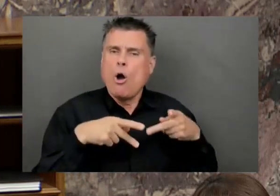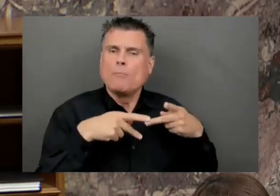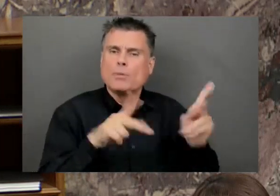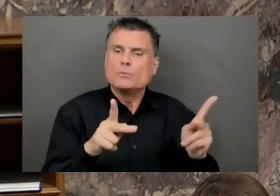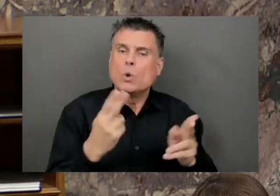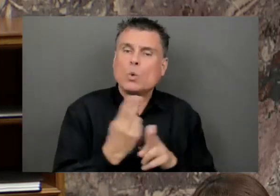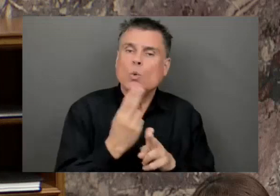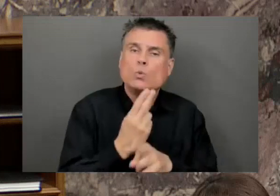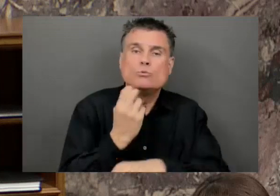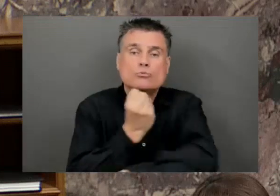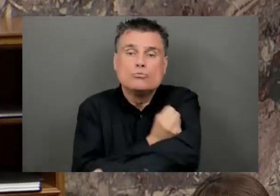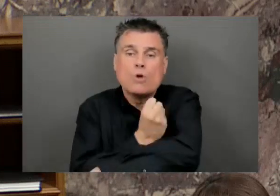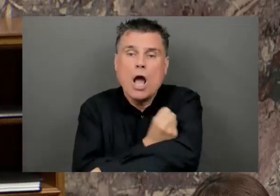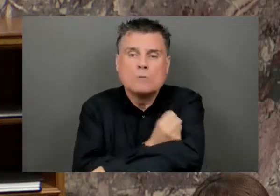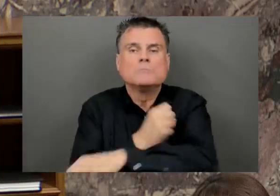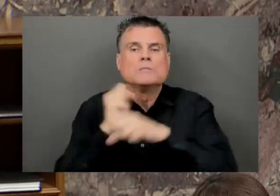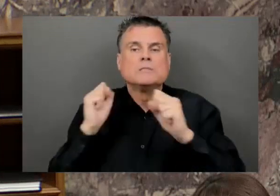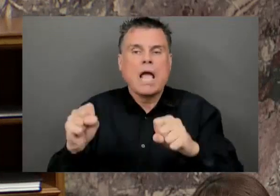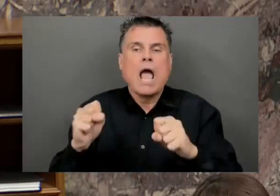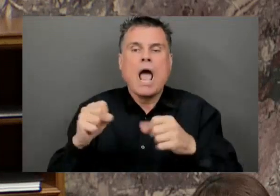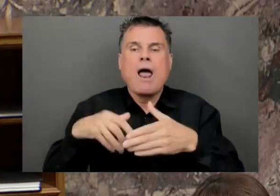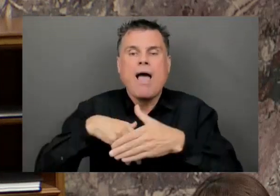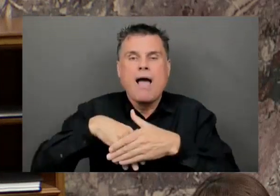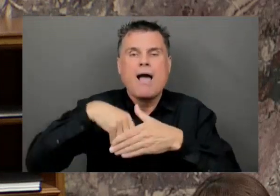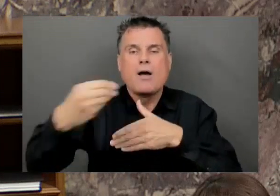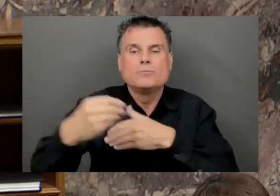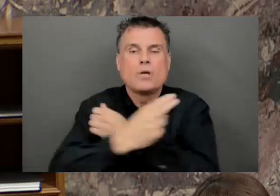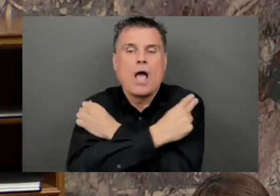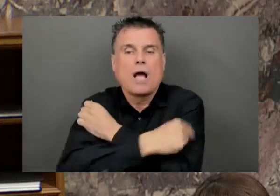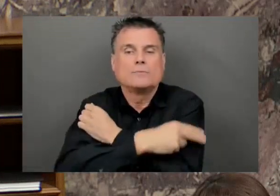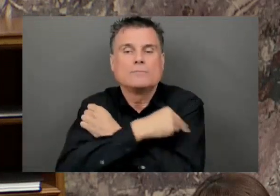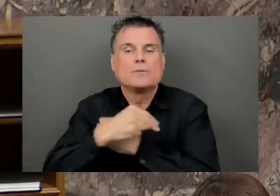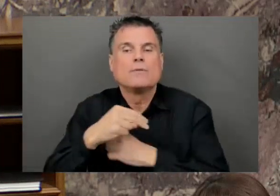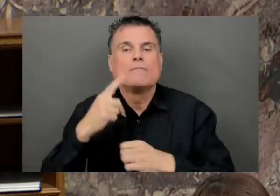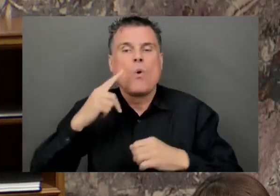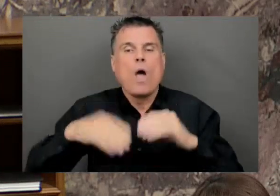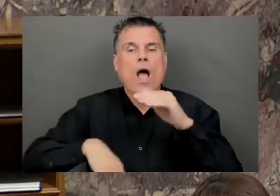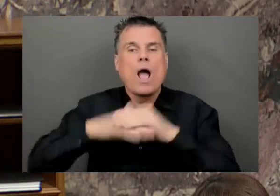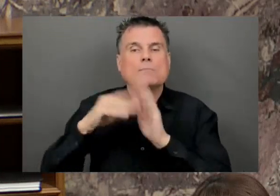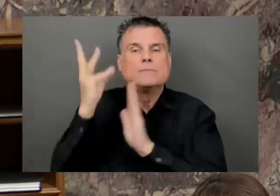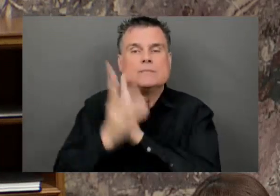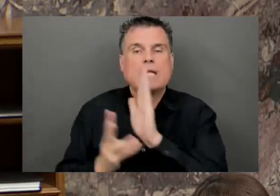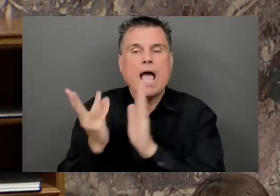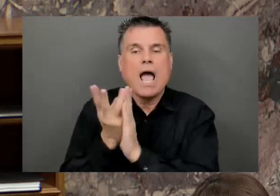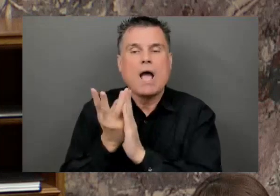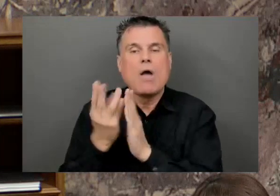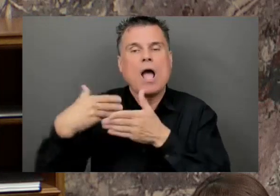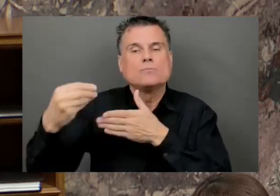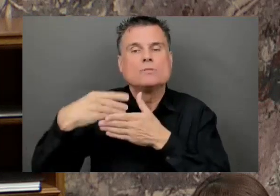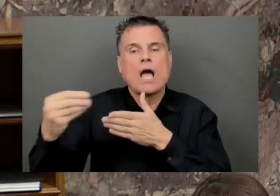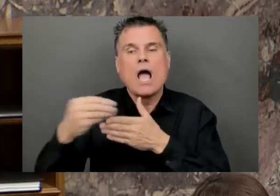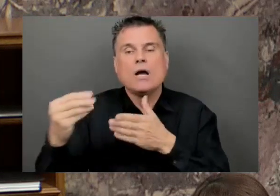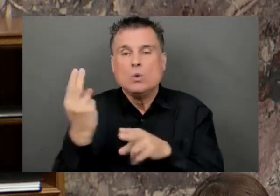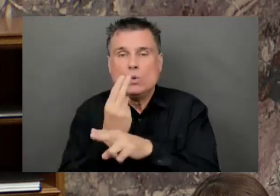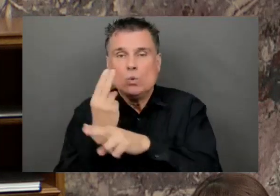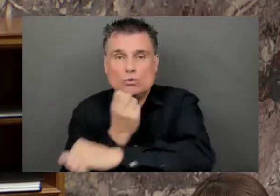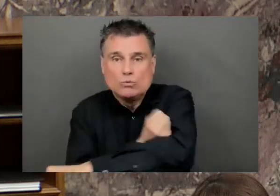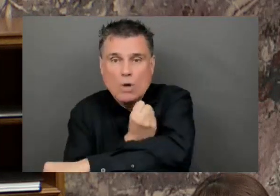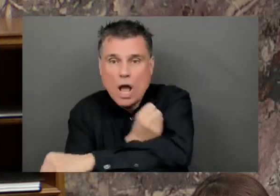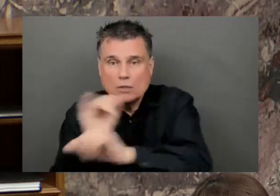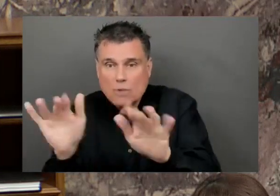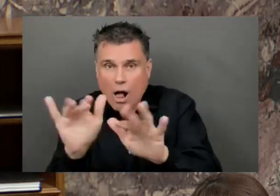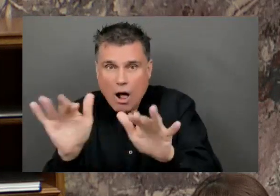onto the streets to use drugs without losing their spot. This effectively blocks beds, forcing patients,